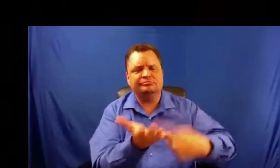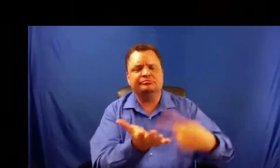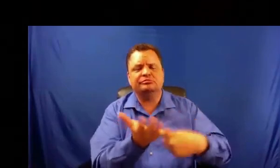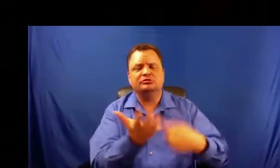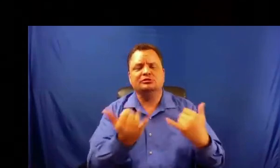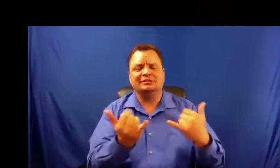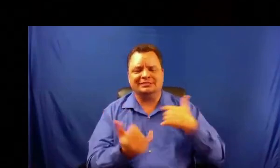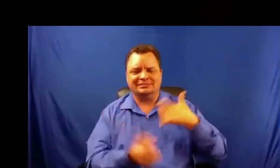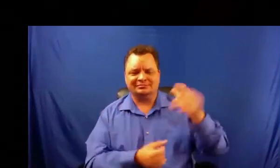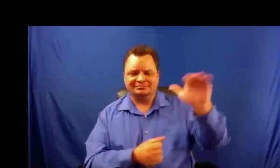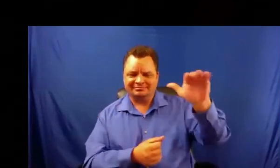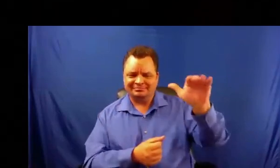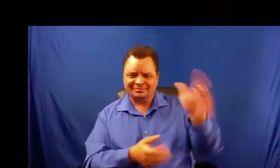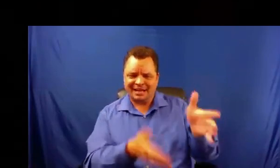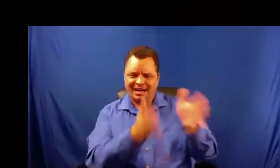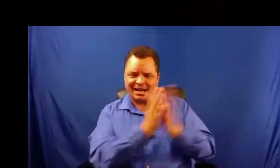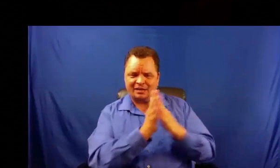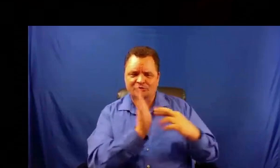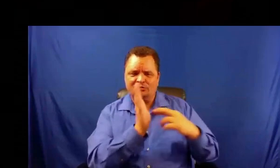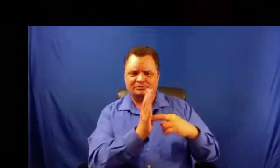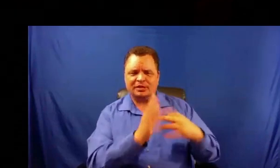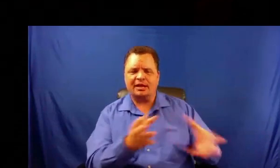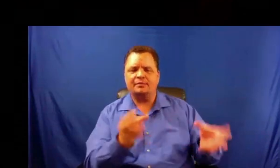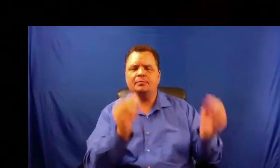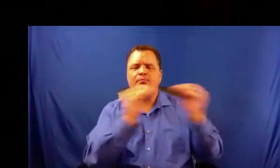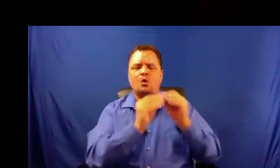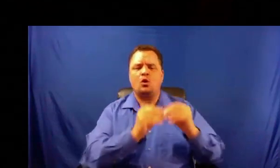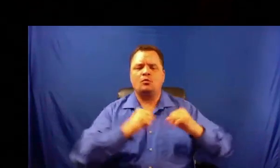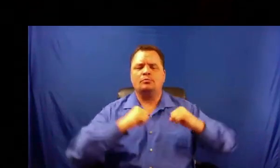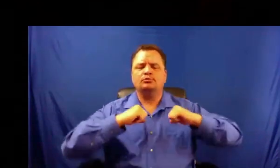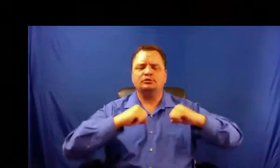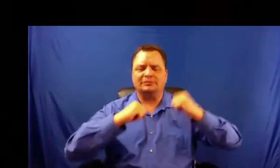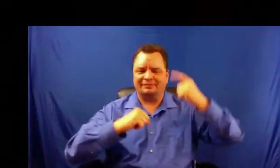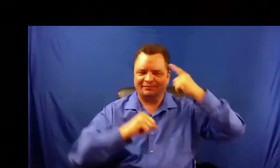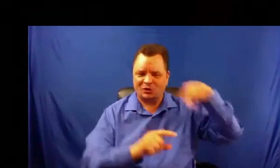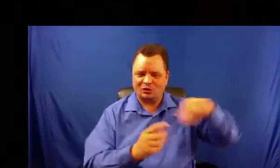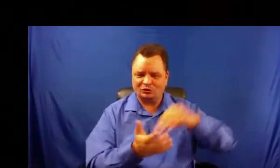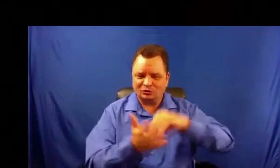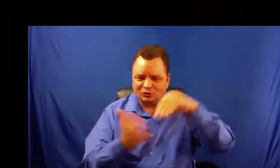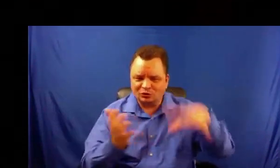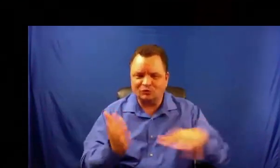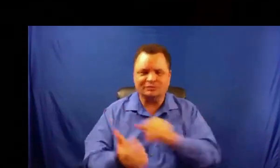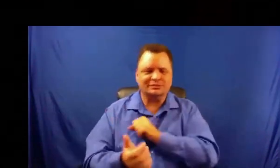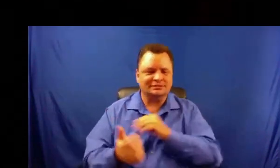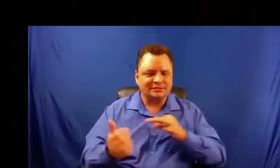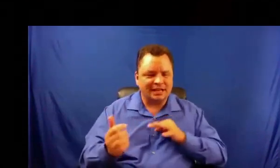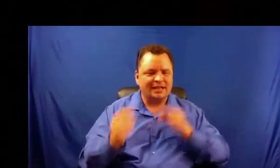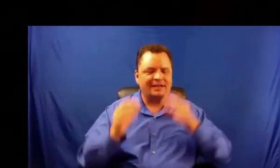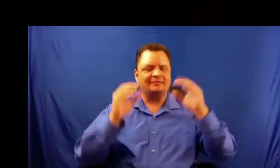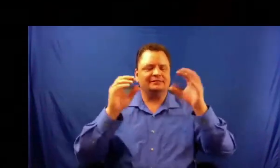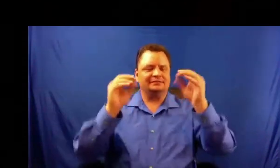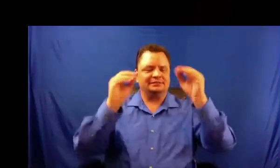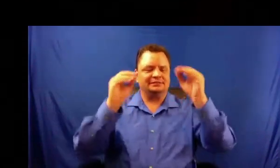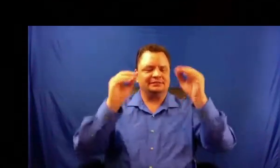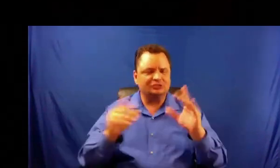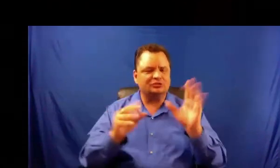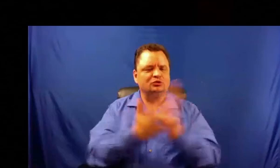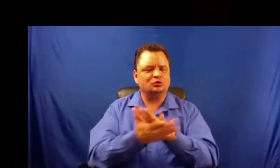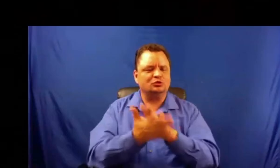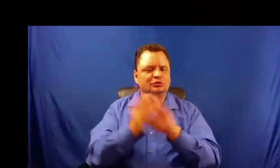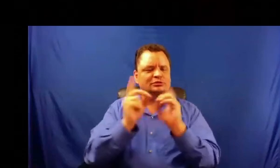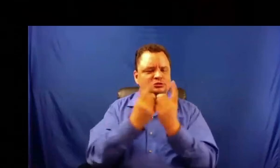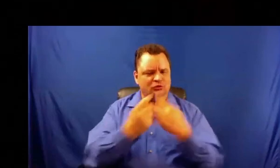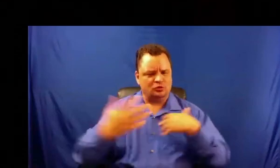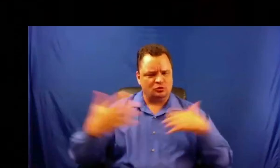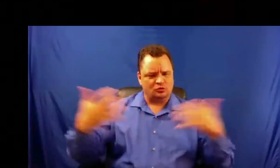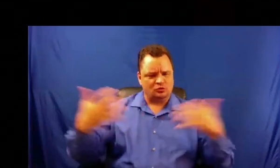COVID-19 mitigation steps to protect students, faculty, and staff and school districts throughout the county in alignment with recommendations from CDC,